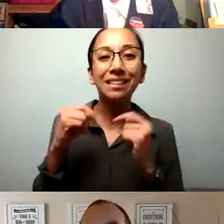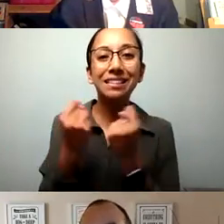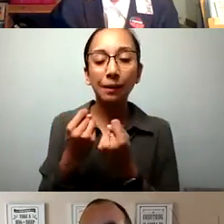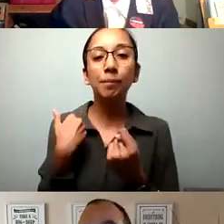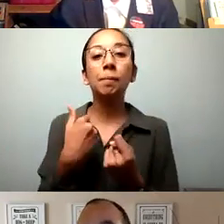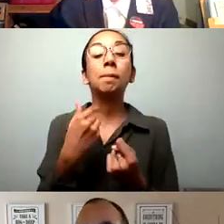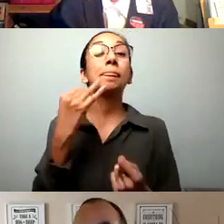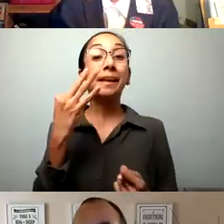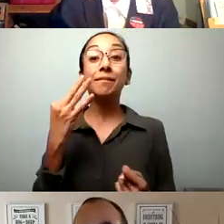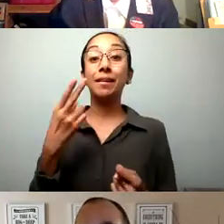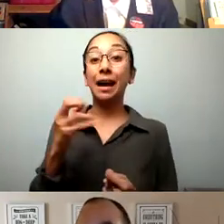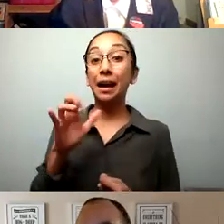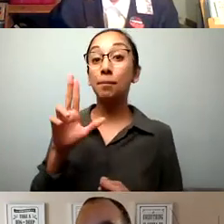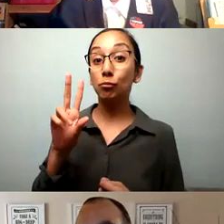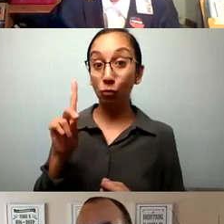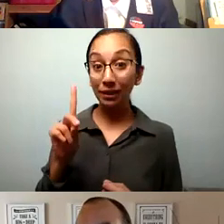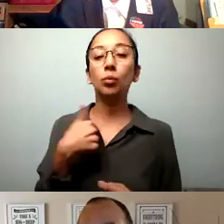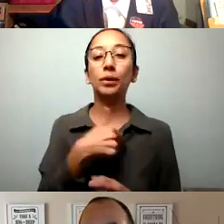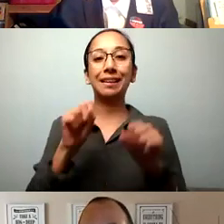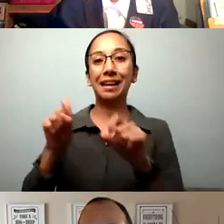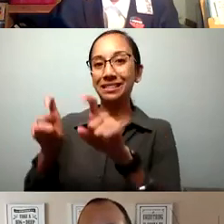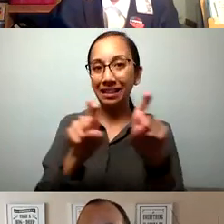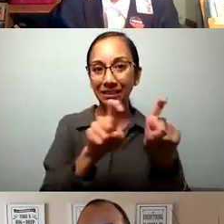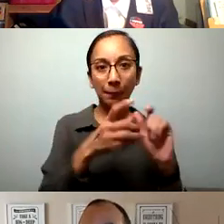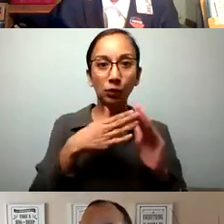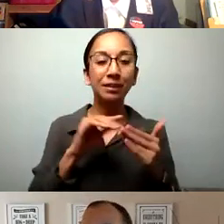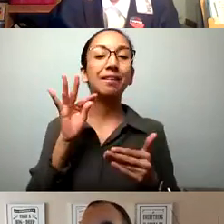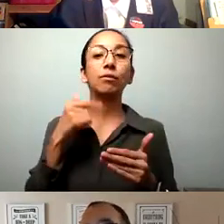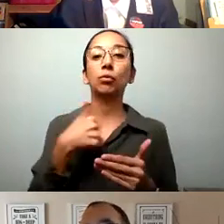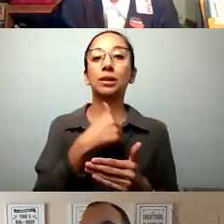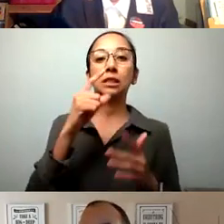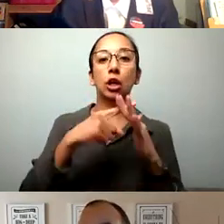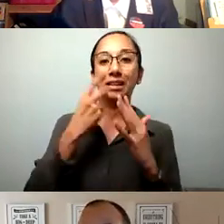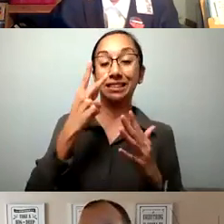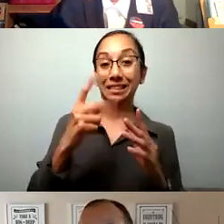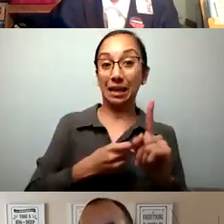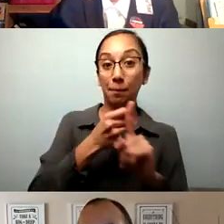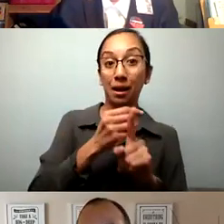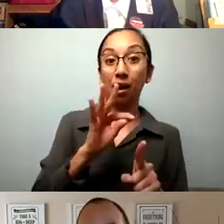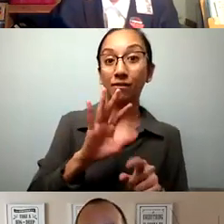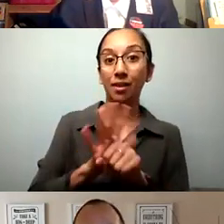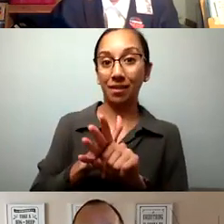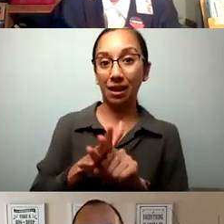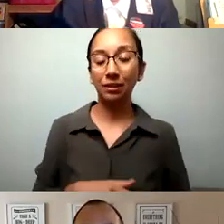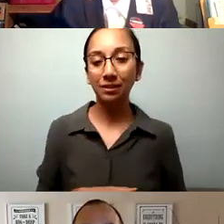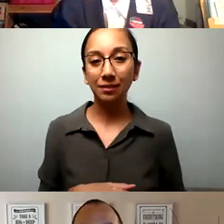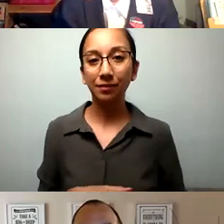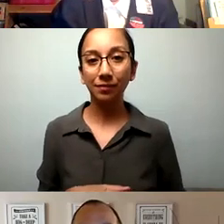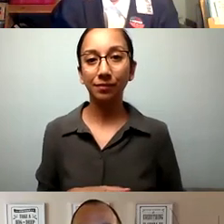pivot quickly to be able to test communities where we're starting to see an impact of the infection. Next